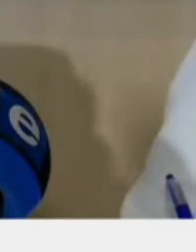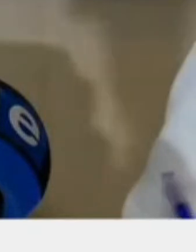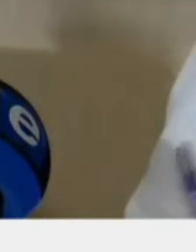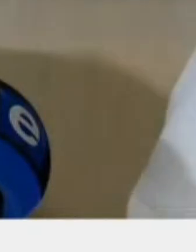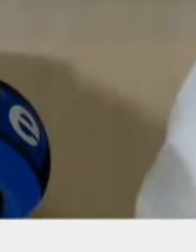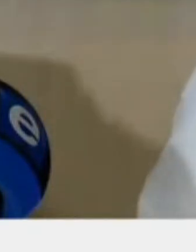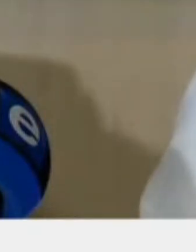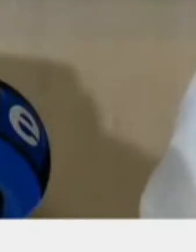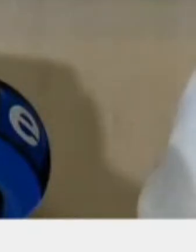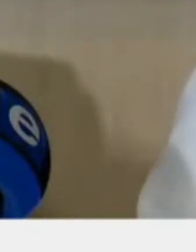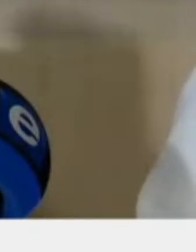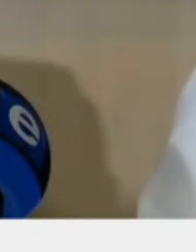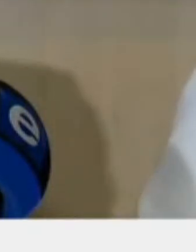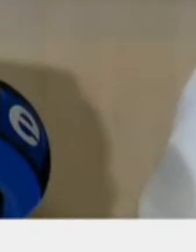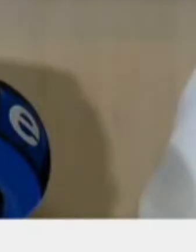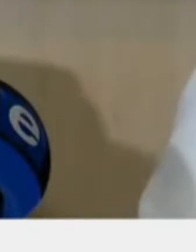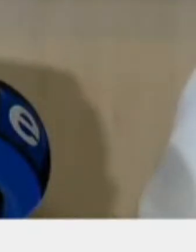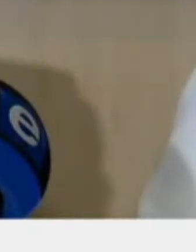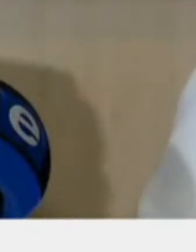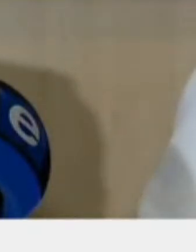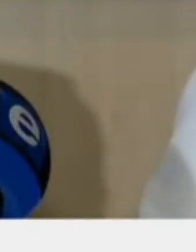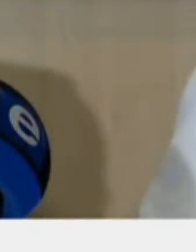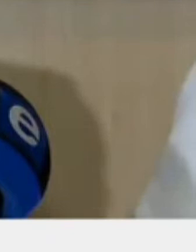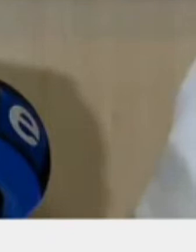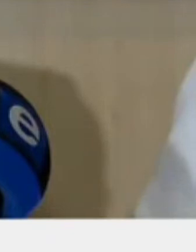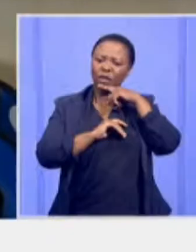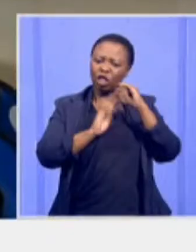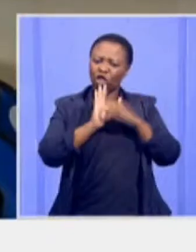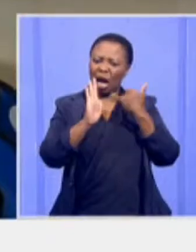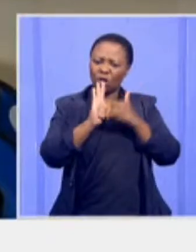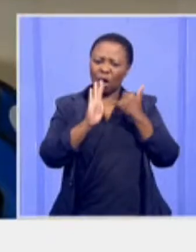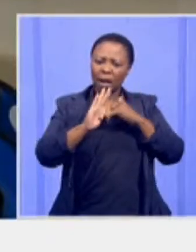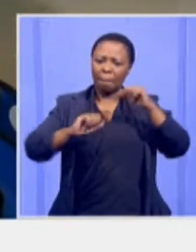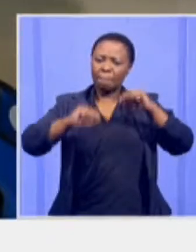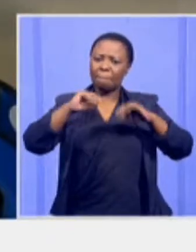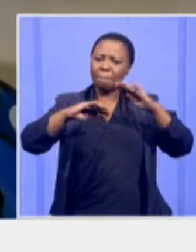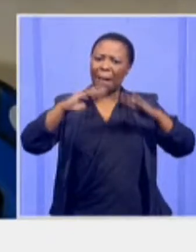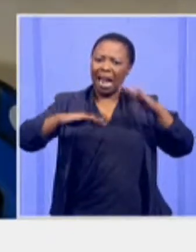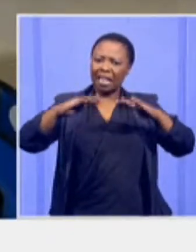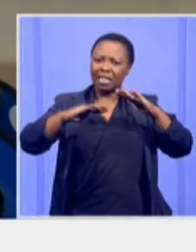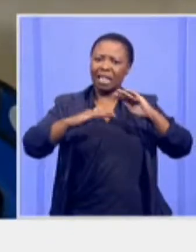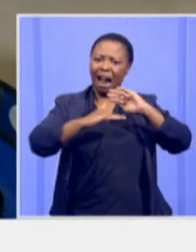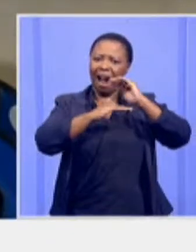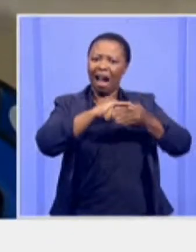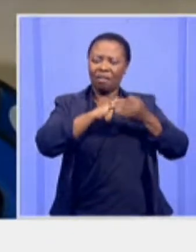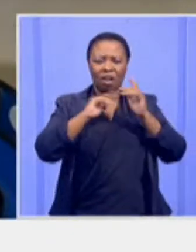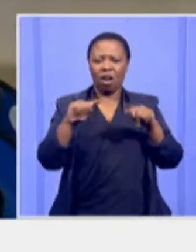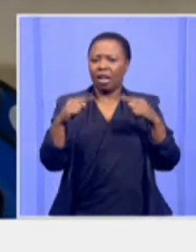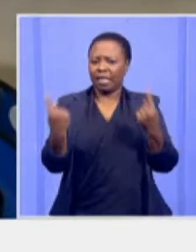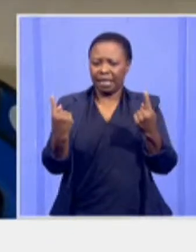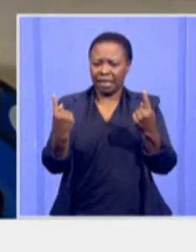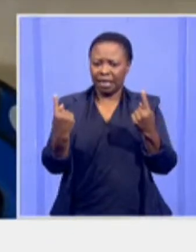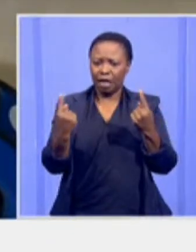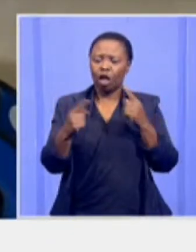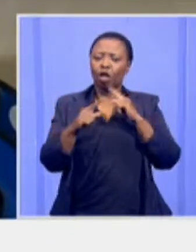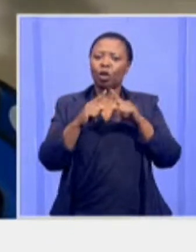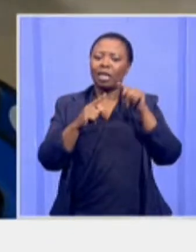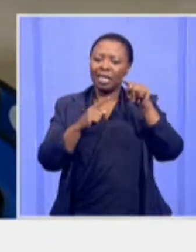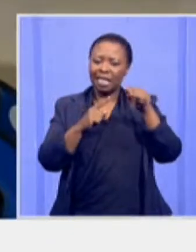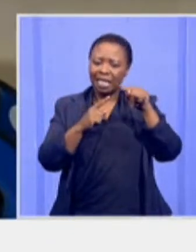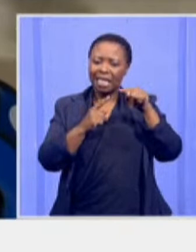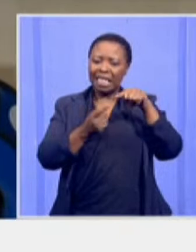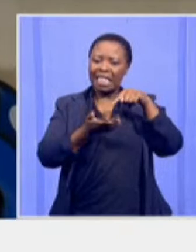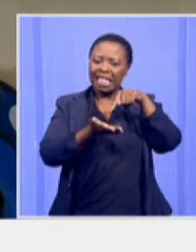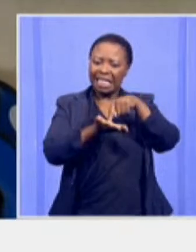have 35,000 in January to cover the balance. We are saying Wits must absorb the debt. And we've